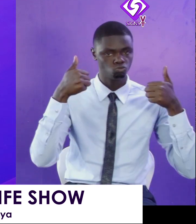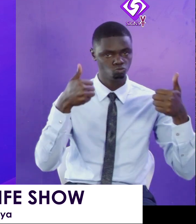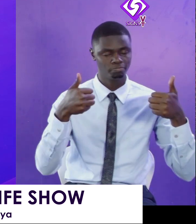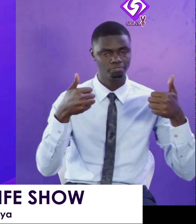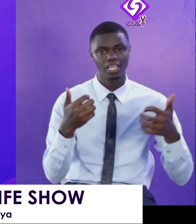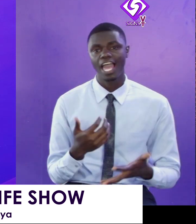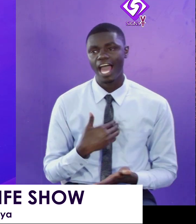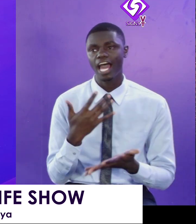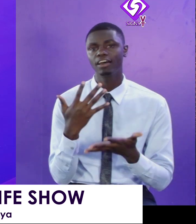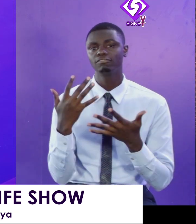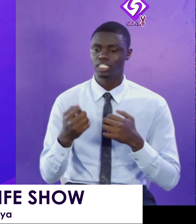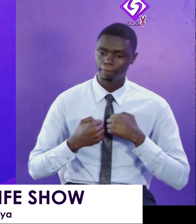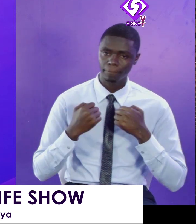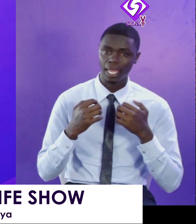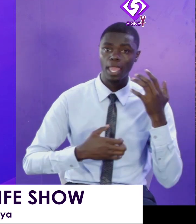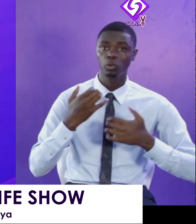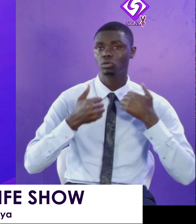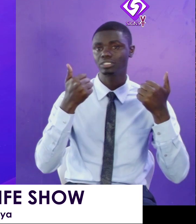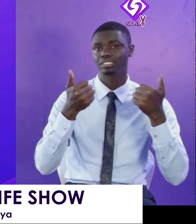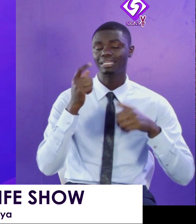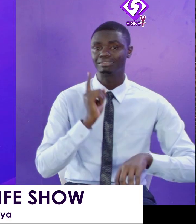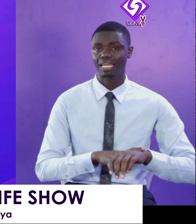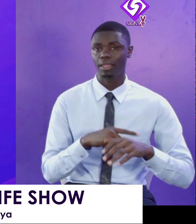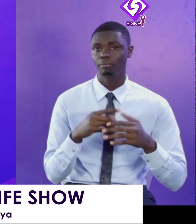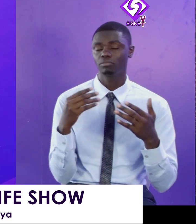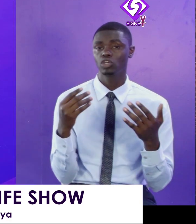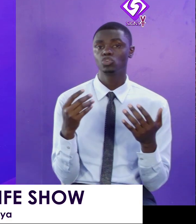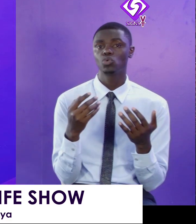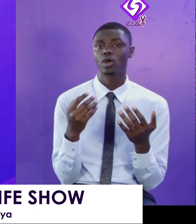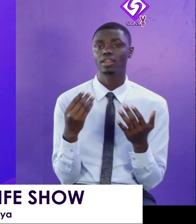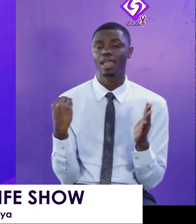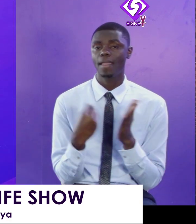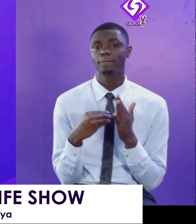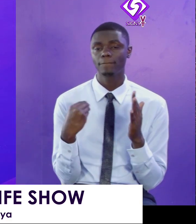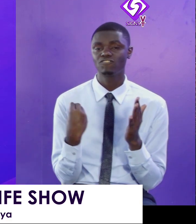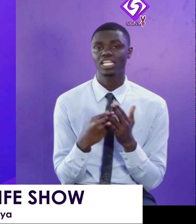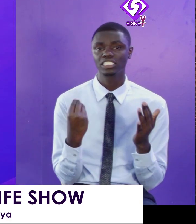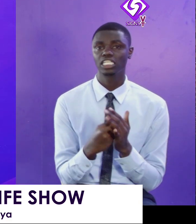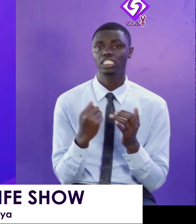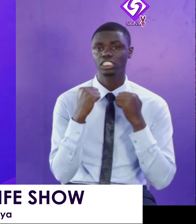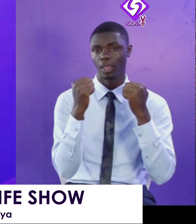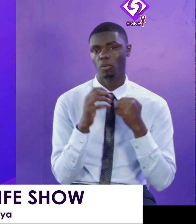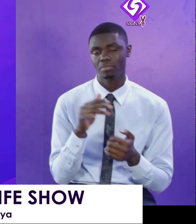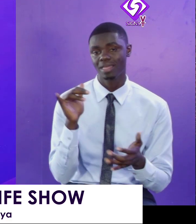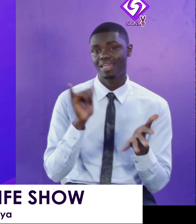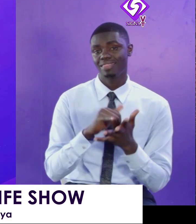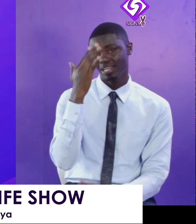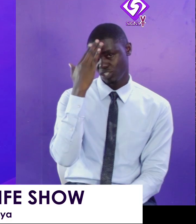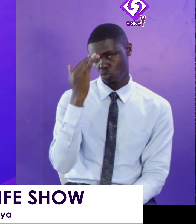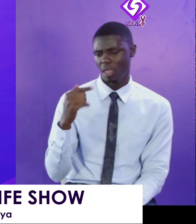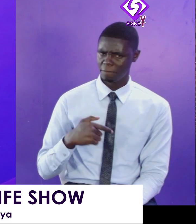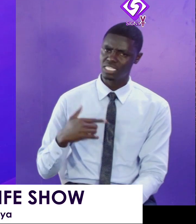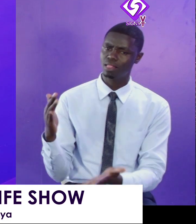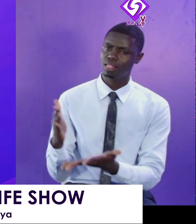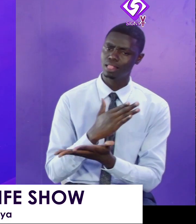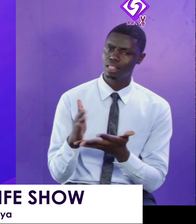some instability that comes with financial instability. Yeah. And that is why, as I've been sharing